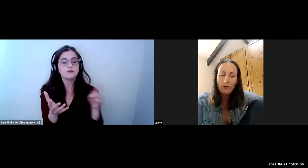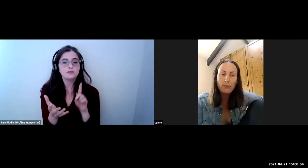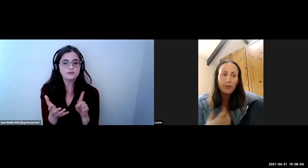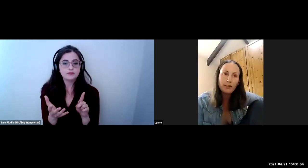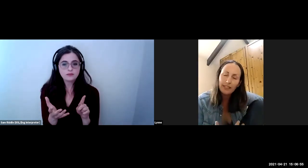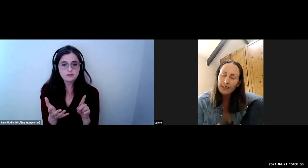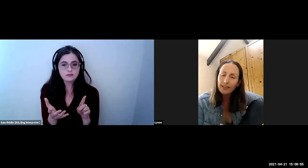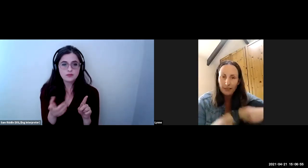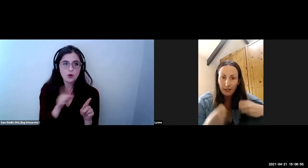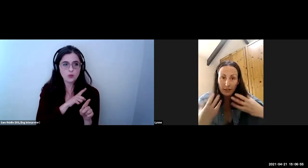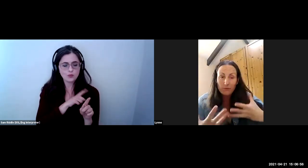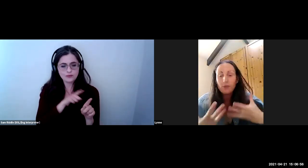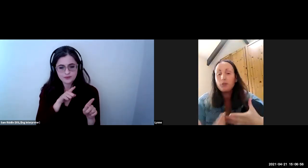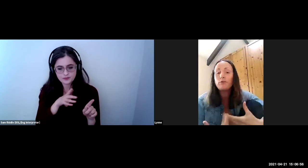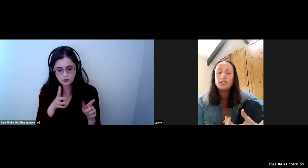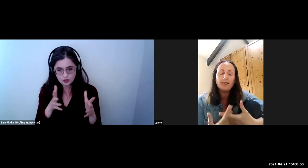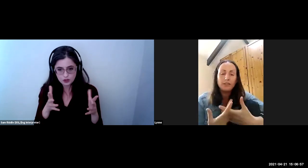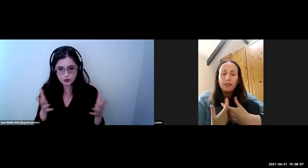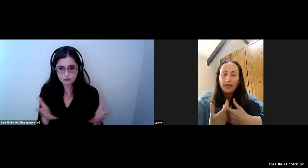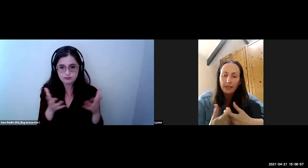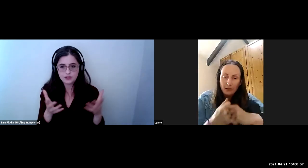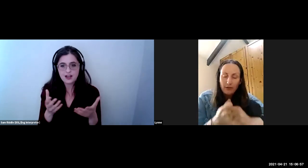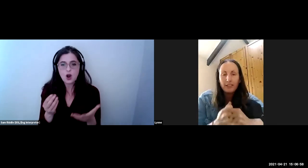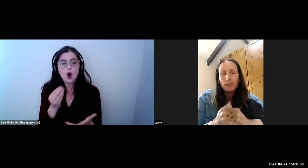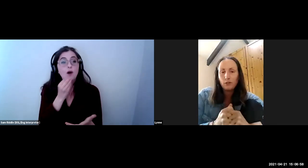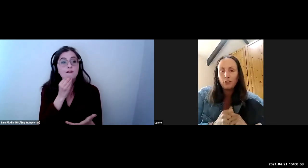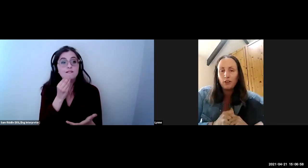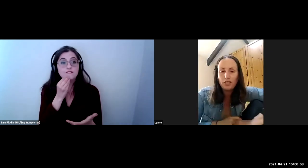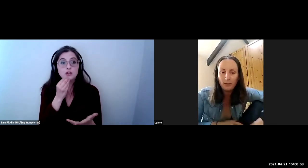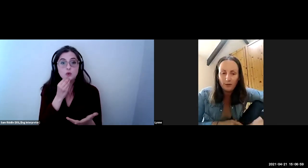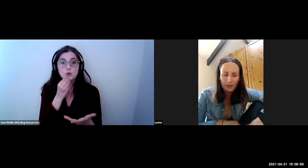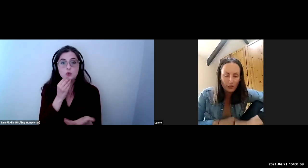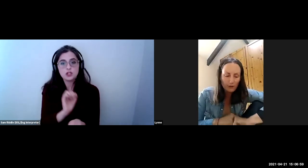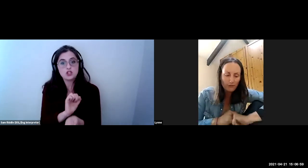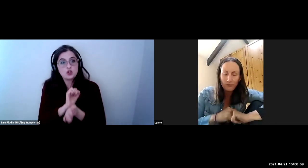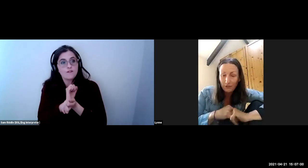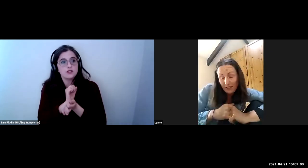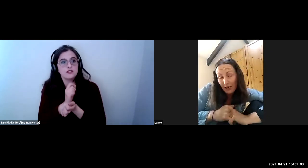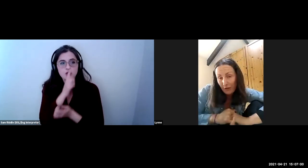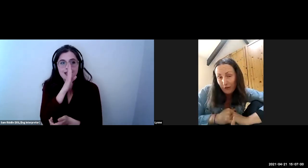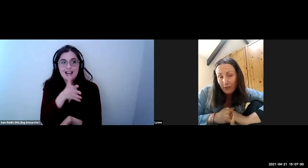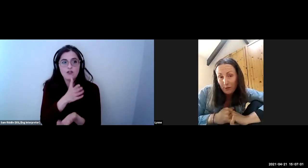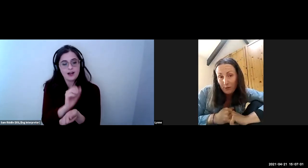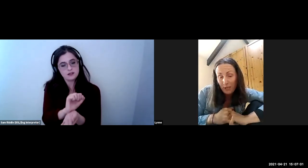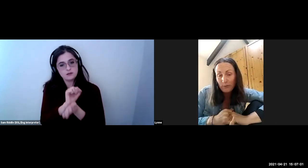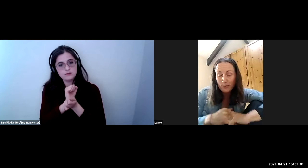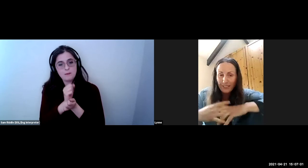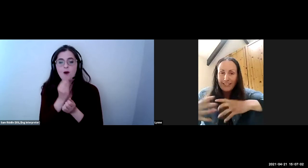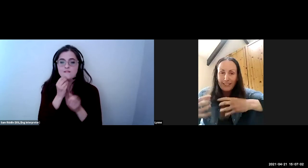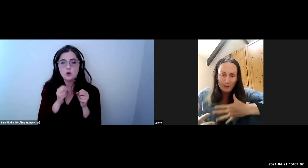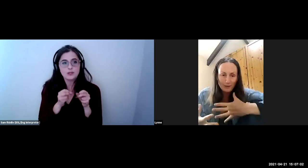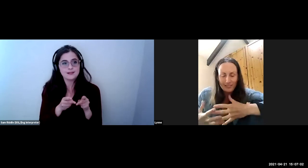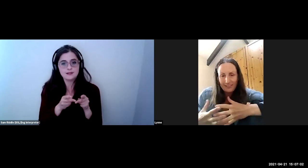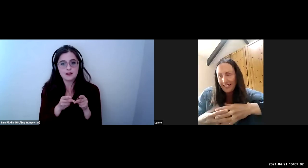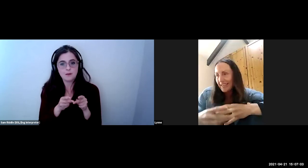of building a kind of food sovereignty, so like a direct control and ownership over how our food systems work, and putting